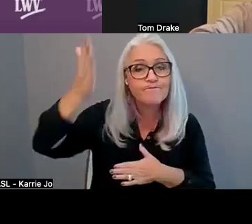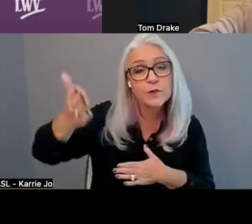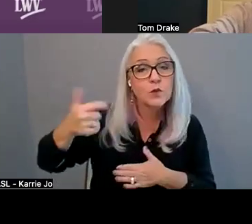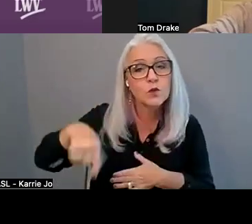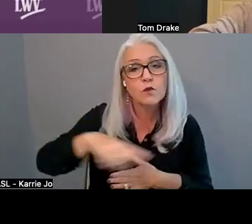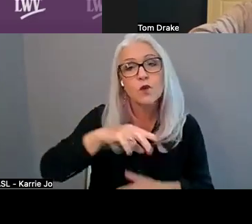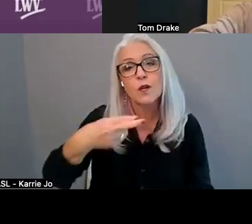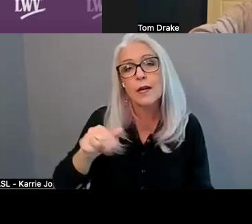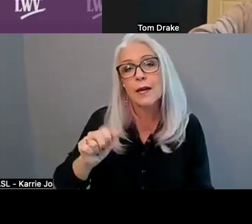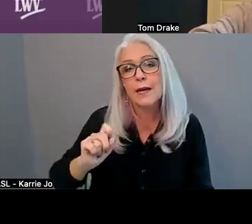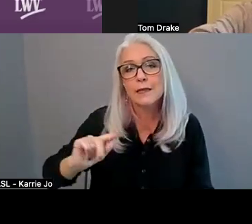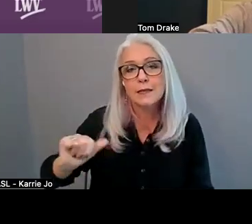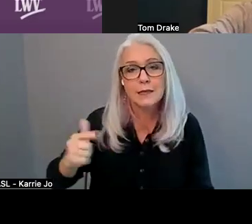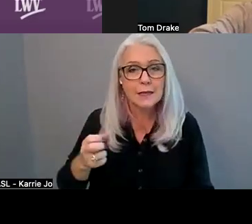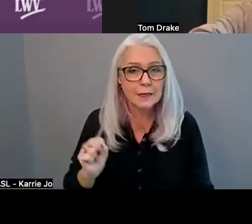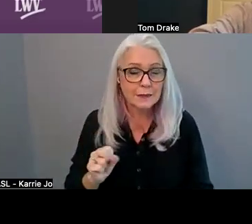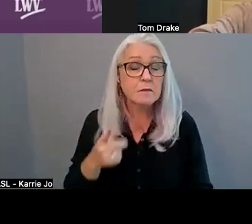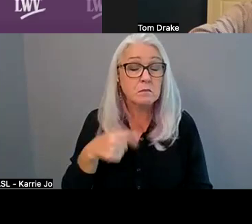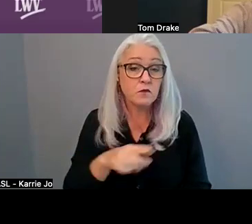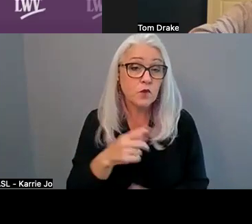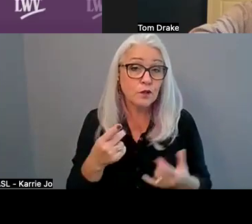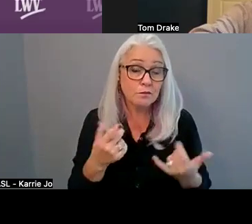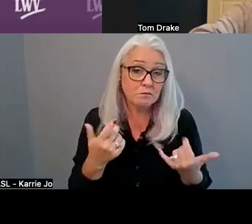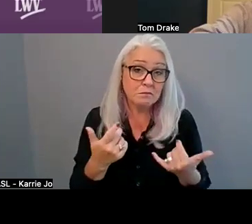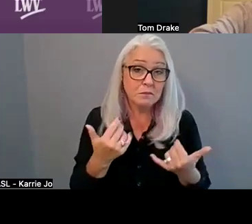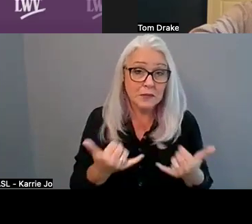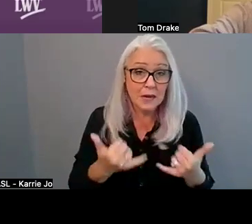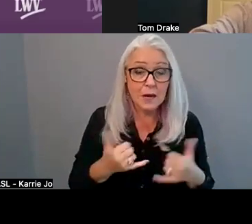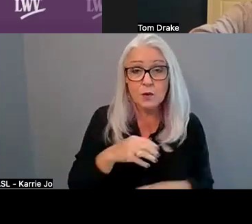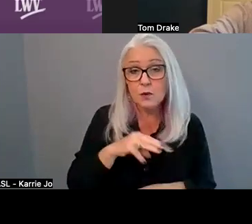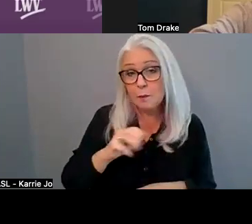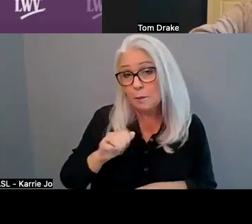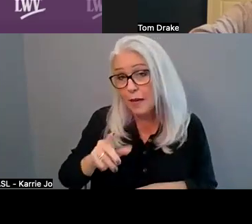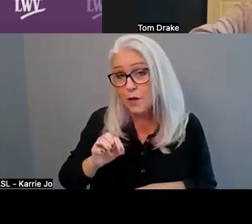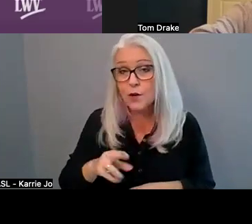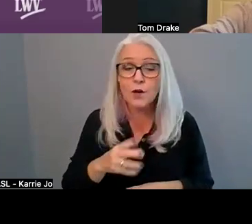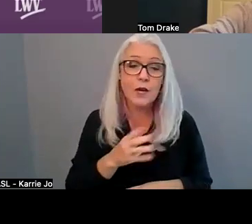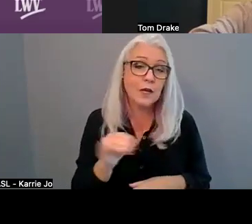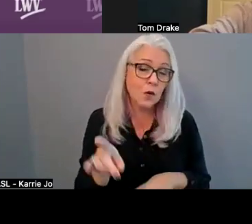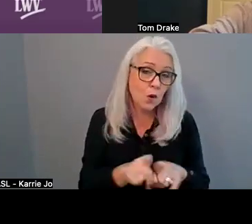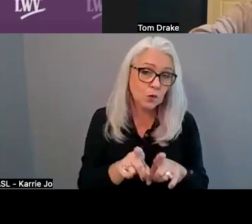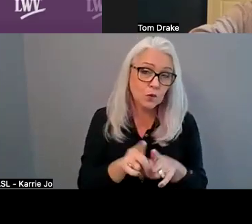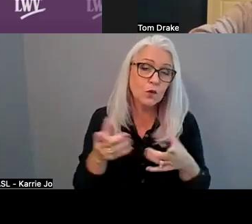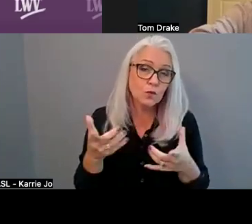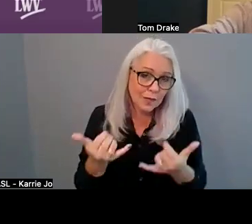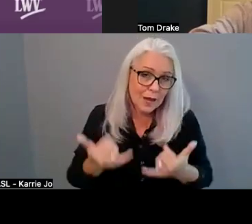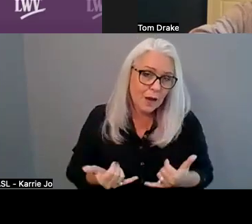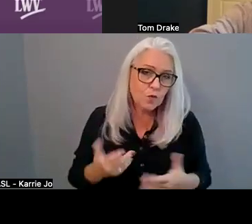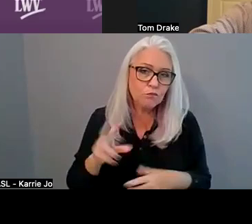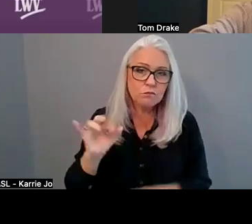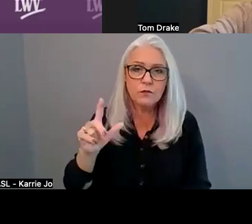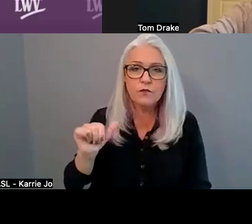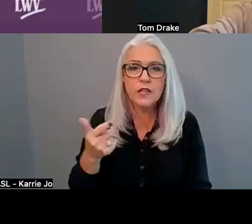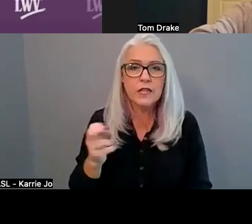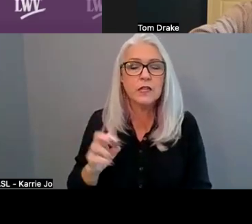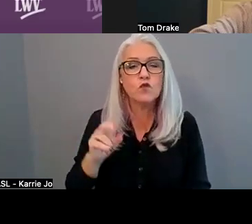positioned in the position of mayor, and even currently as one of your elected village trustees. I think I have to fiercely